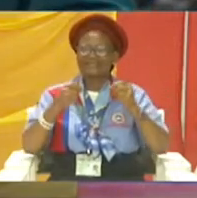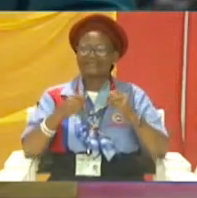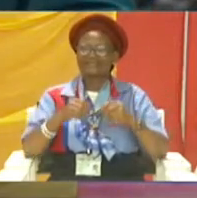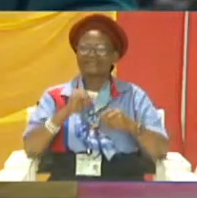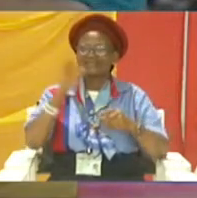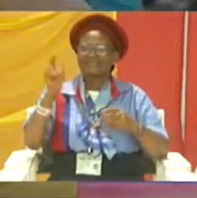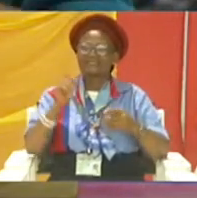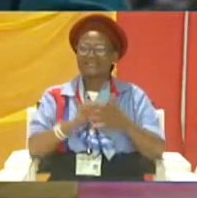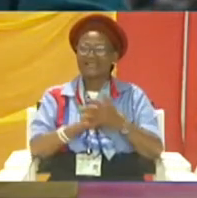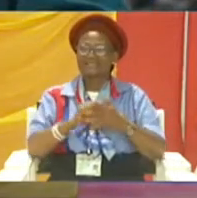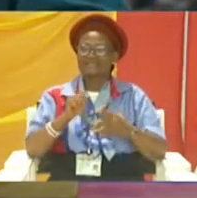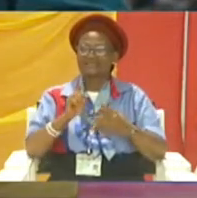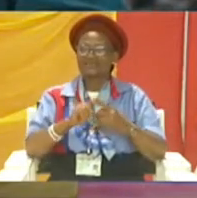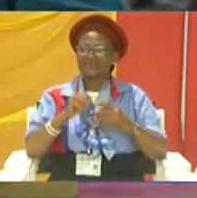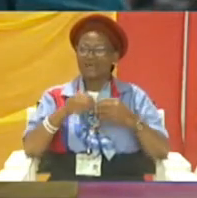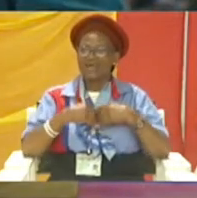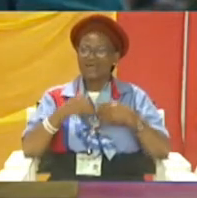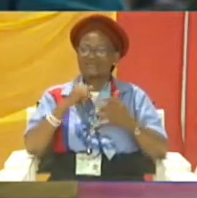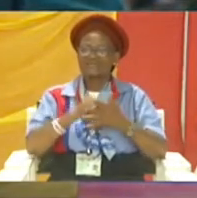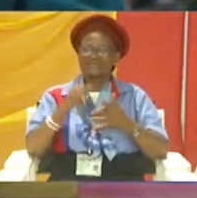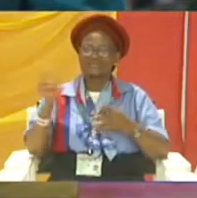that to have it, you must want it.